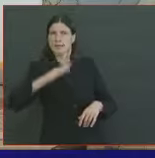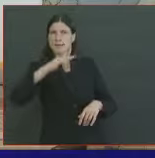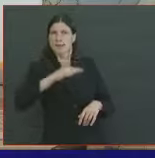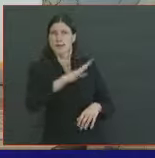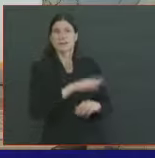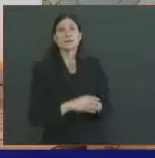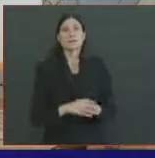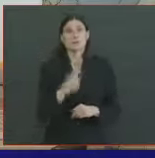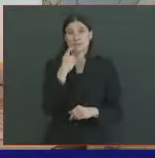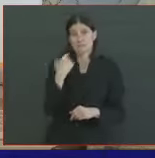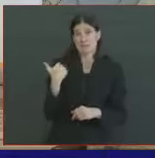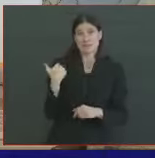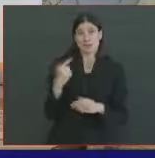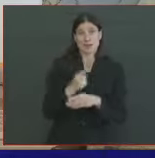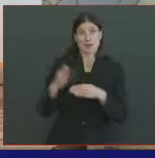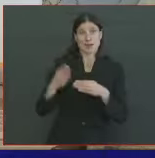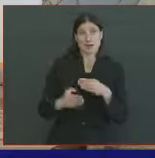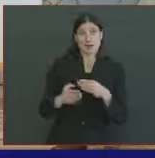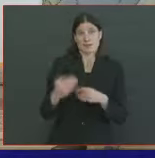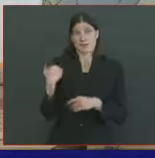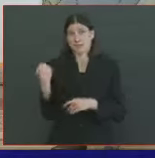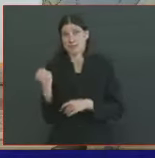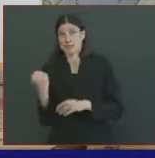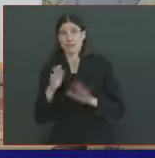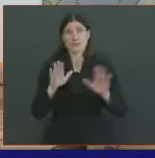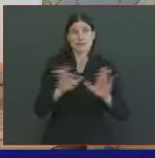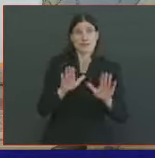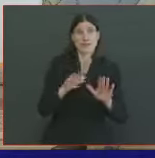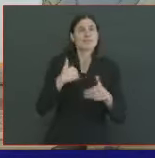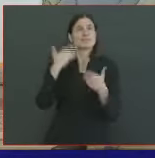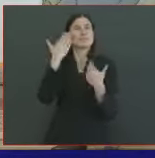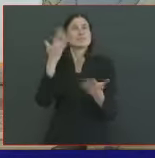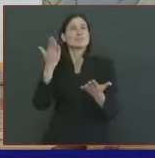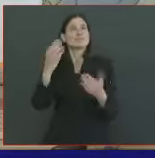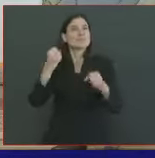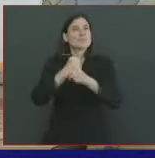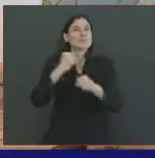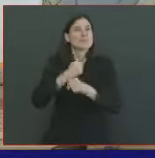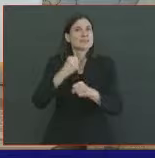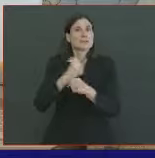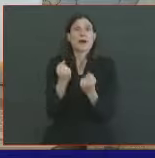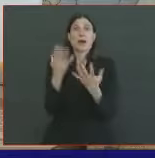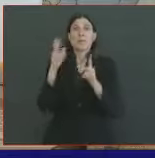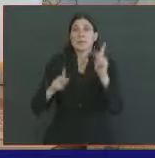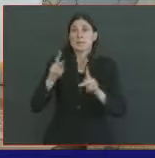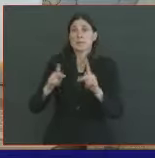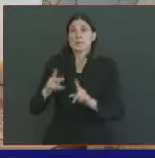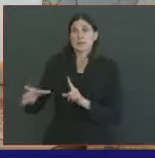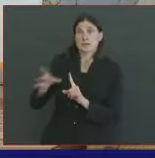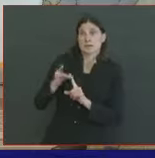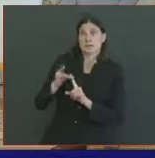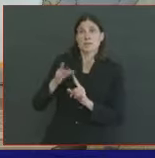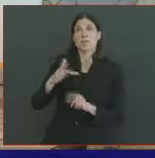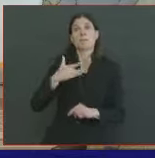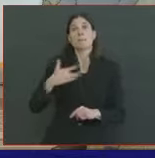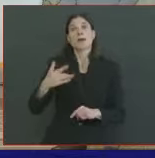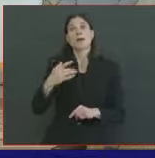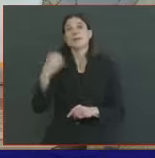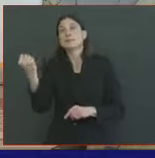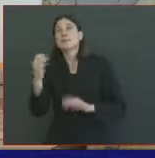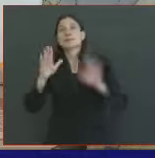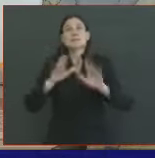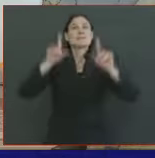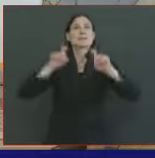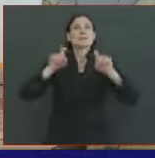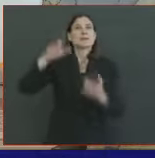We'll see. You know, the honest answer is I'm not sure. We'll see. We'll monitor it. We tend to look at things in terms of a three-day